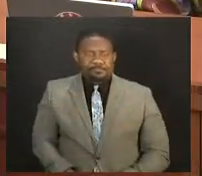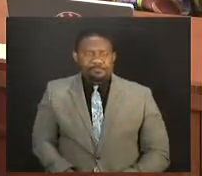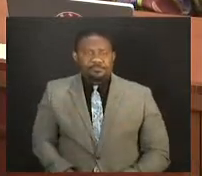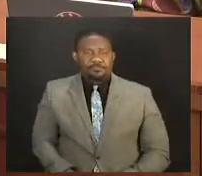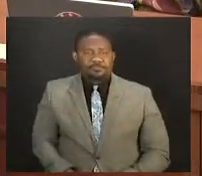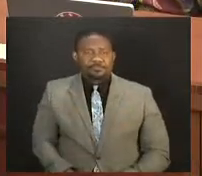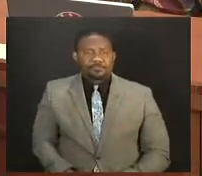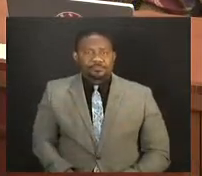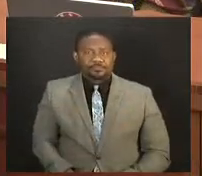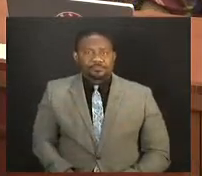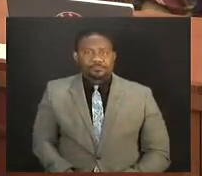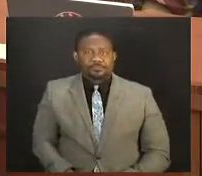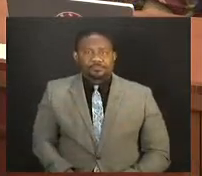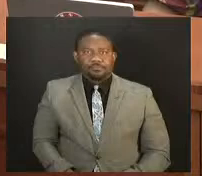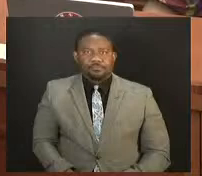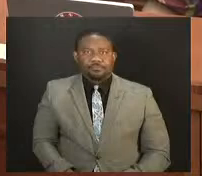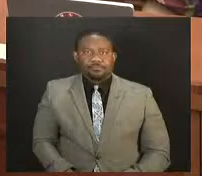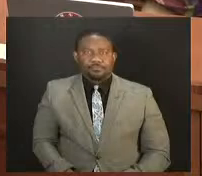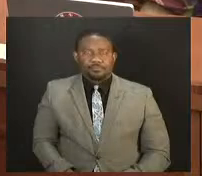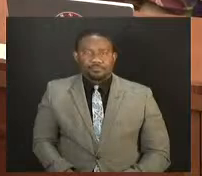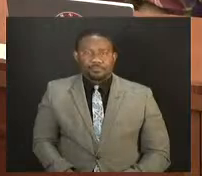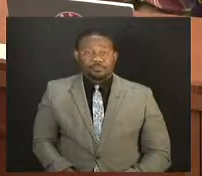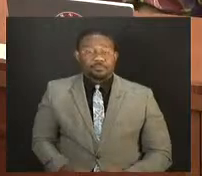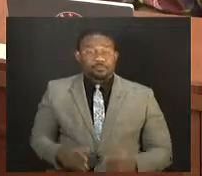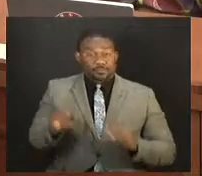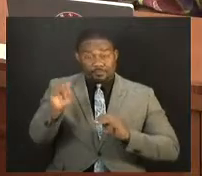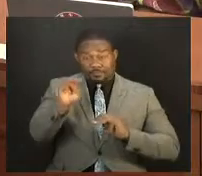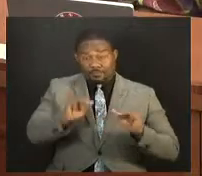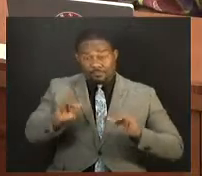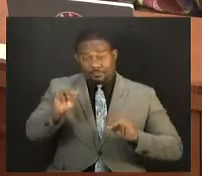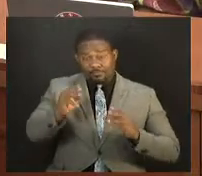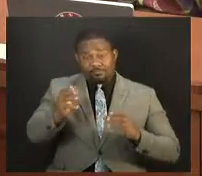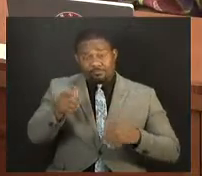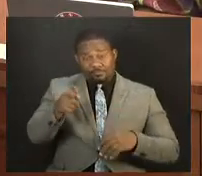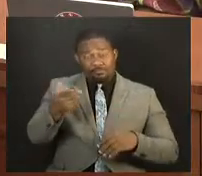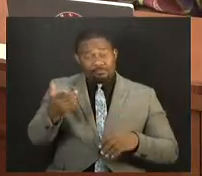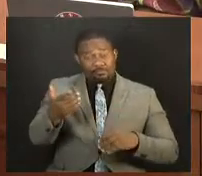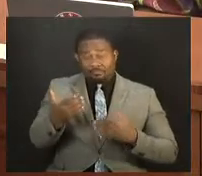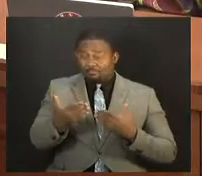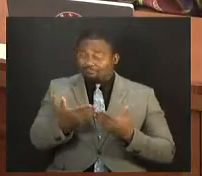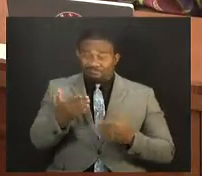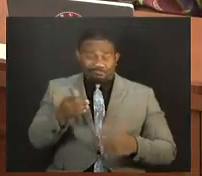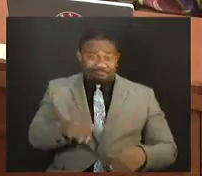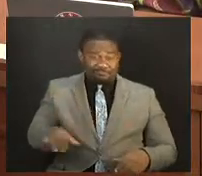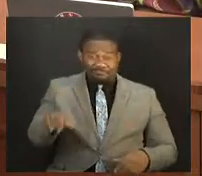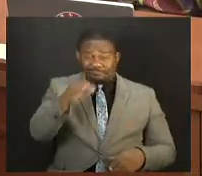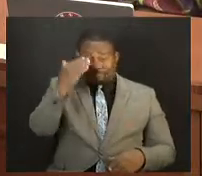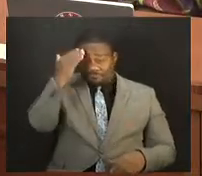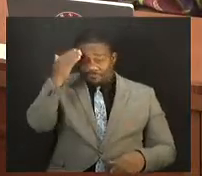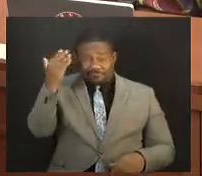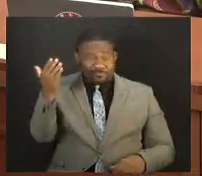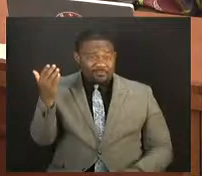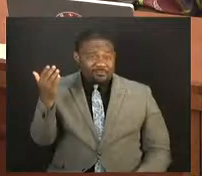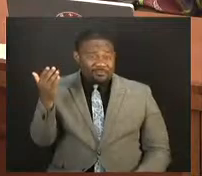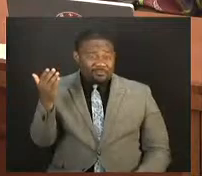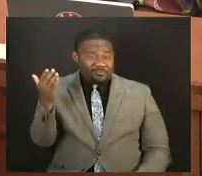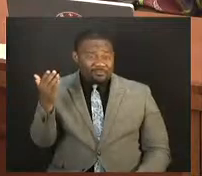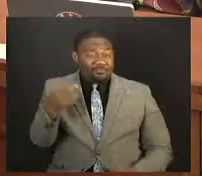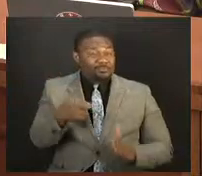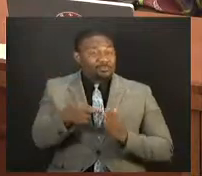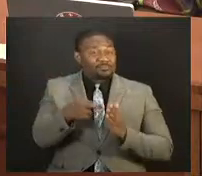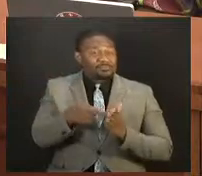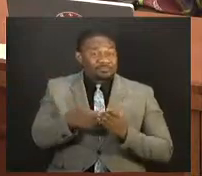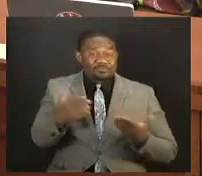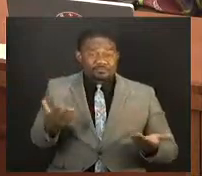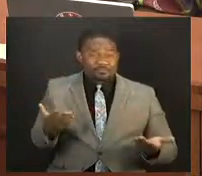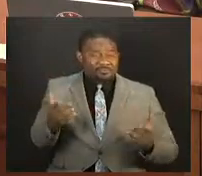case, the matter arose, and it's common knowledge. And the rules say that if the matter is